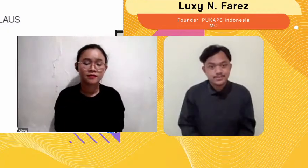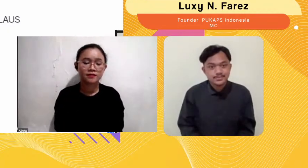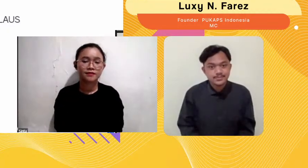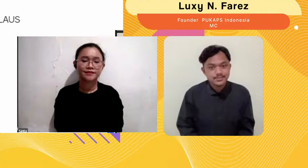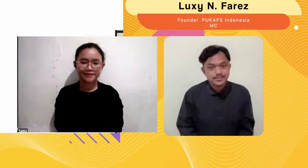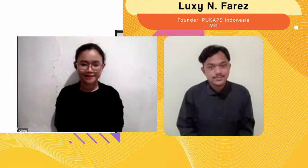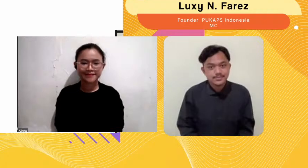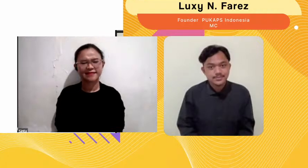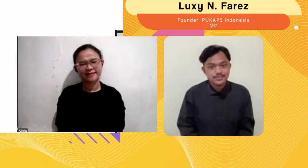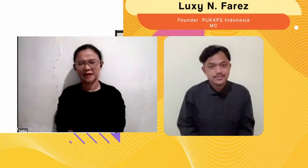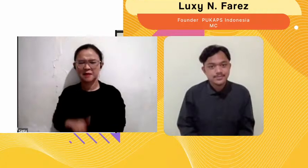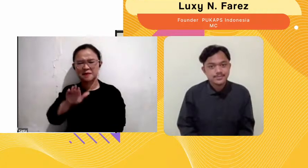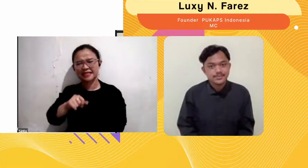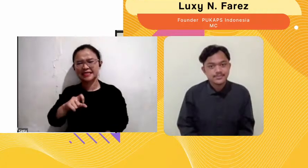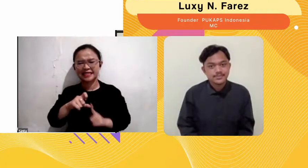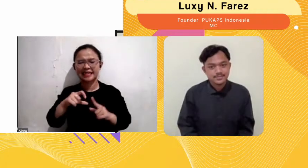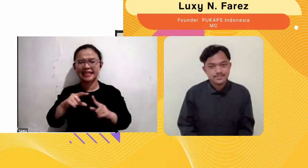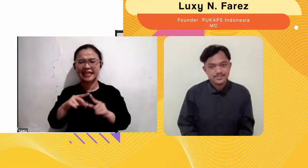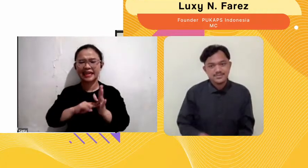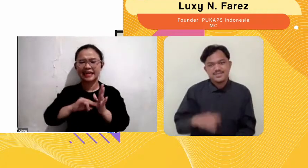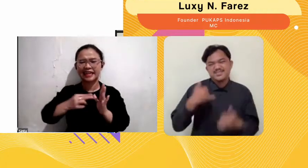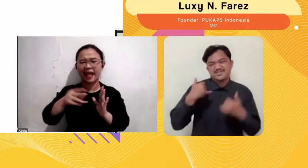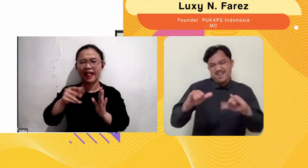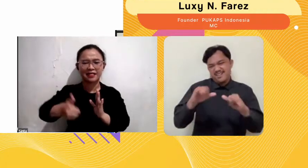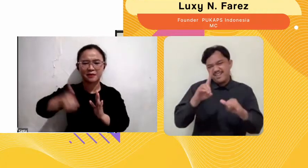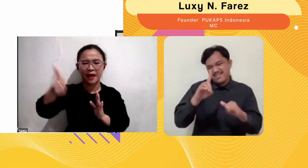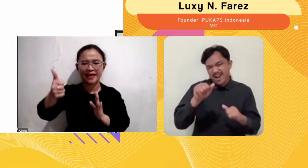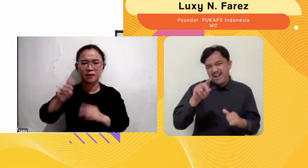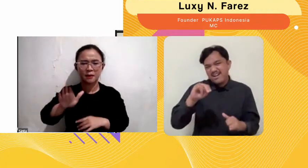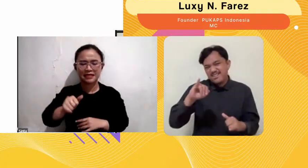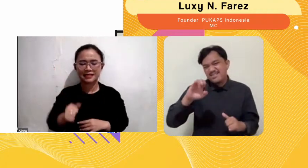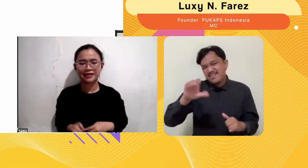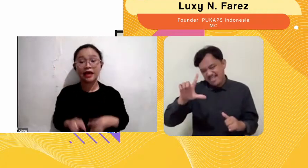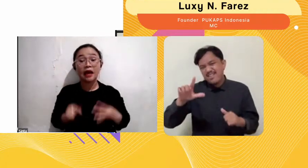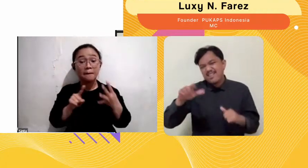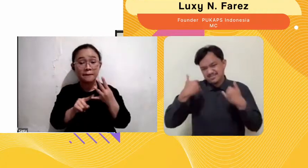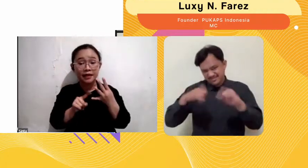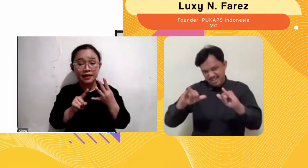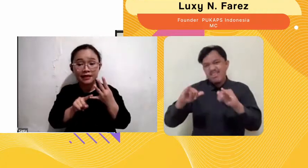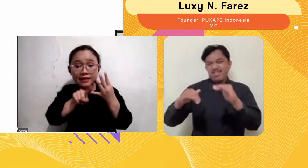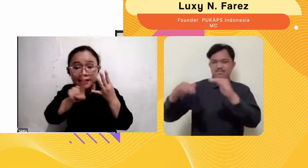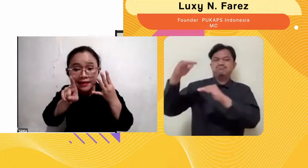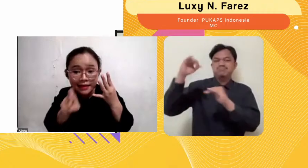Is there still Daniel? Okay, next.